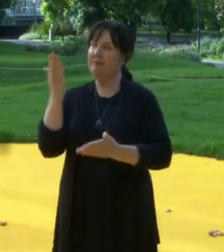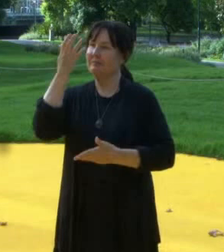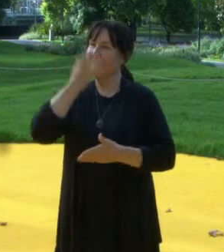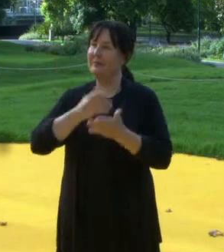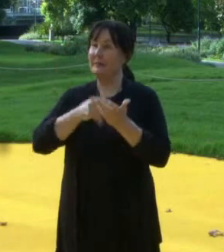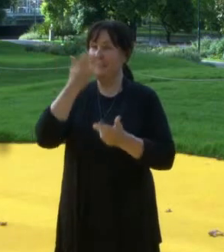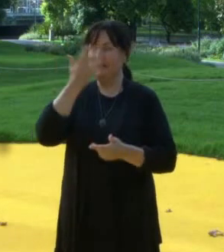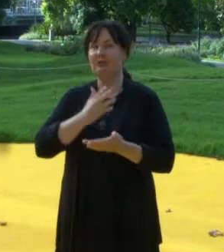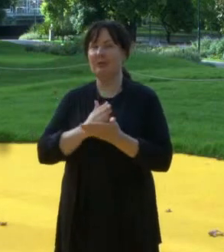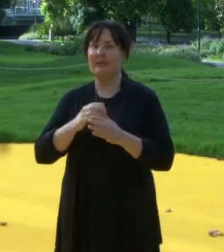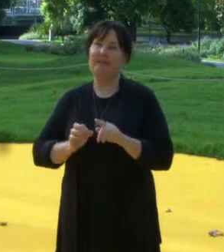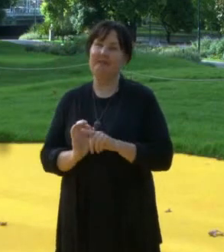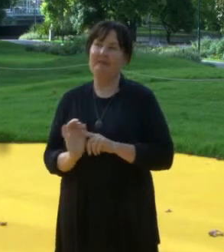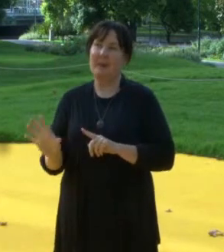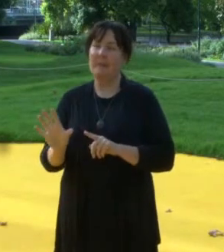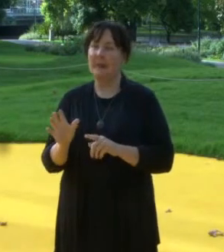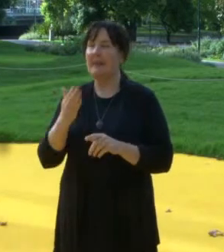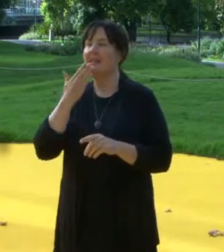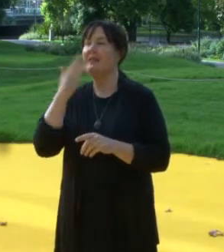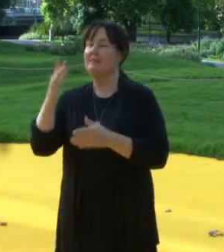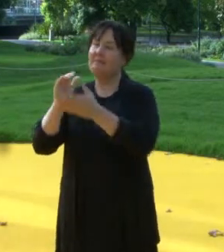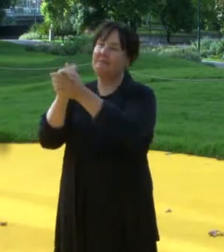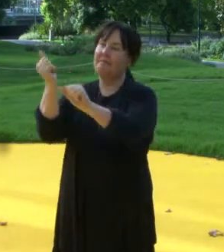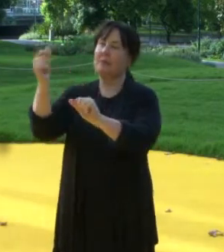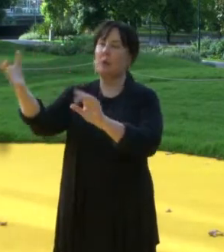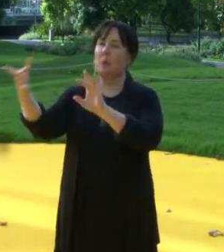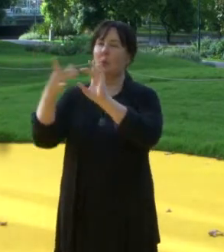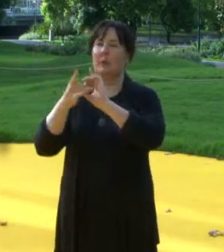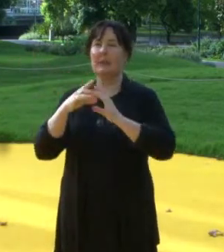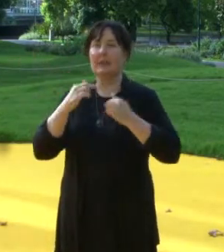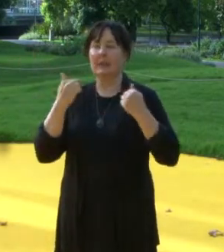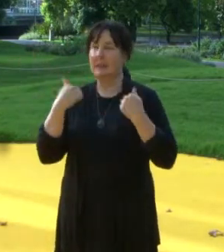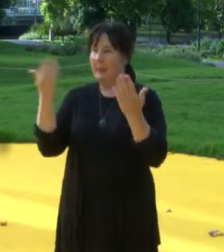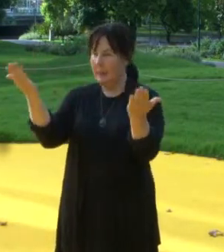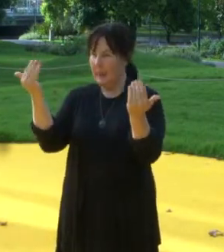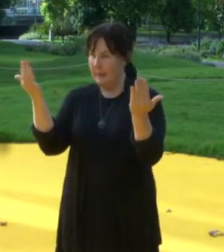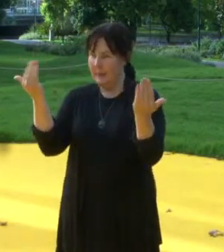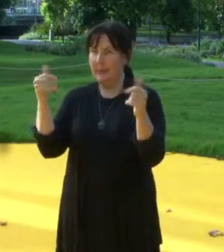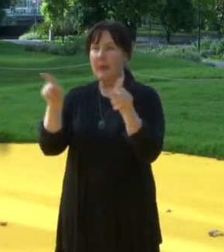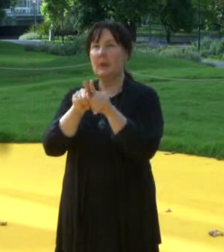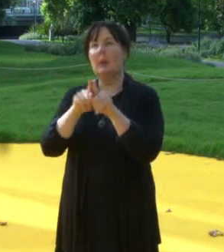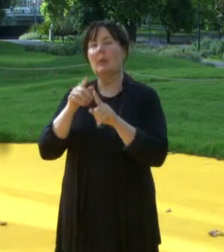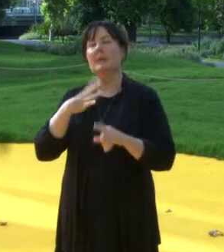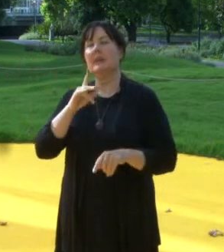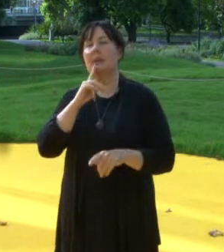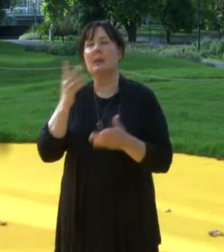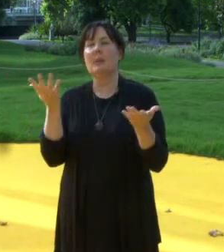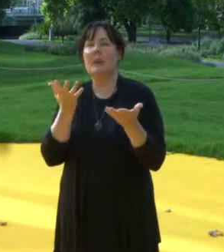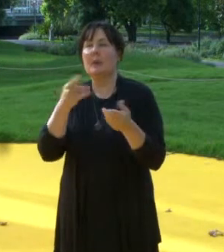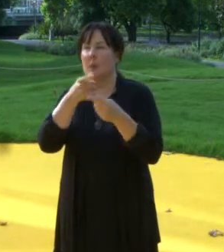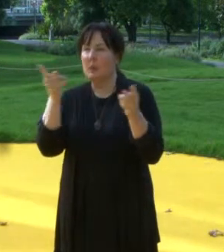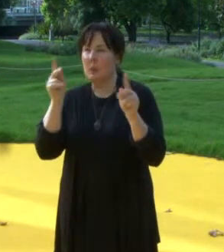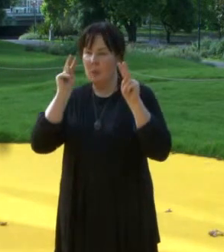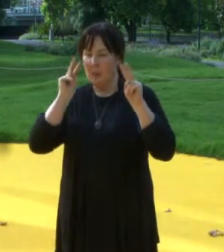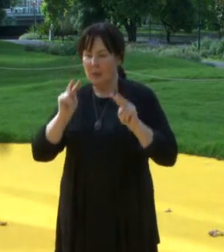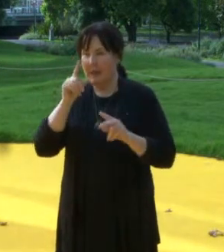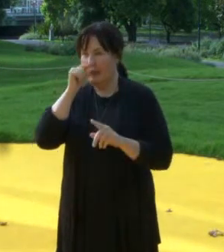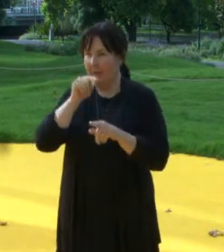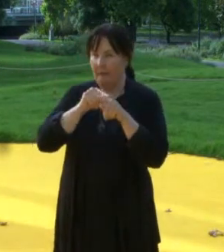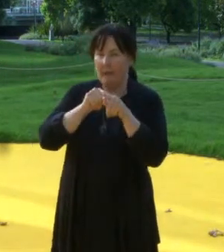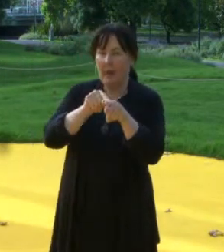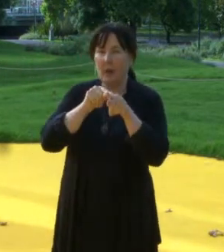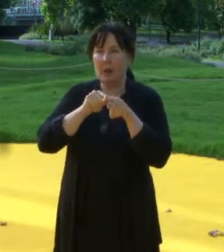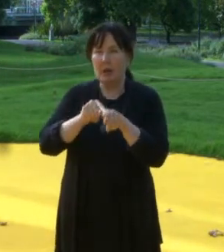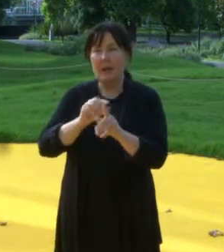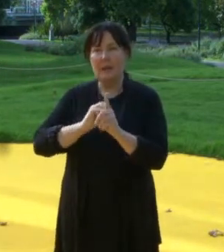joining us though, welcome. And I want to say that just, in all honesty, wherever you're watching from, you can follow the updates online and you